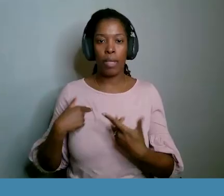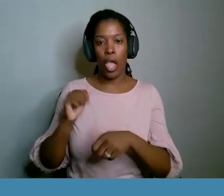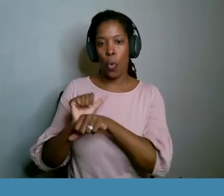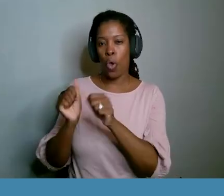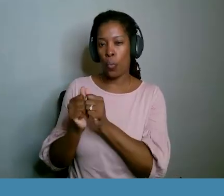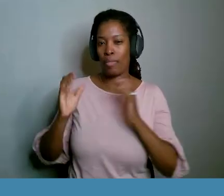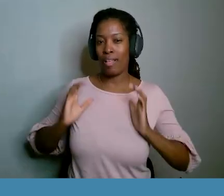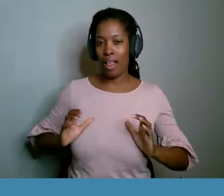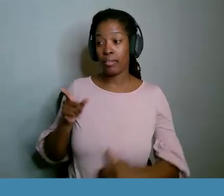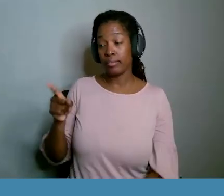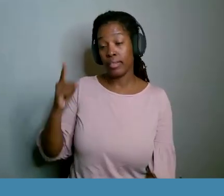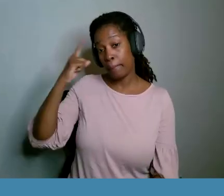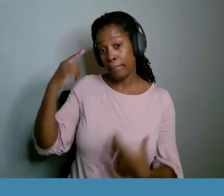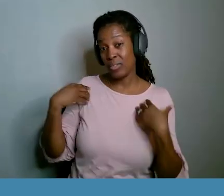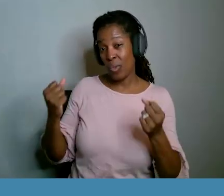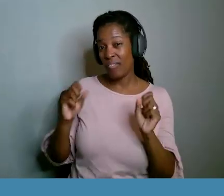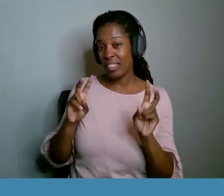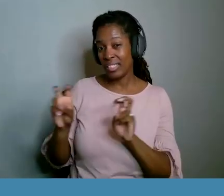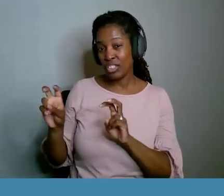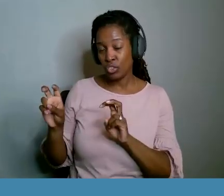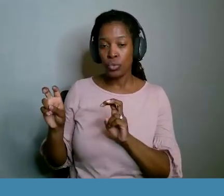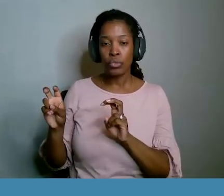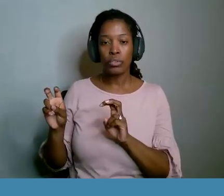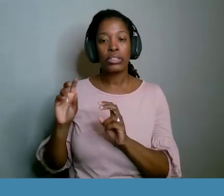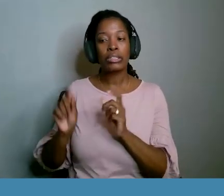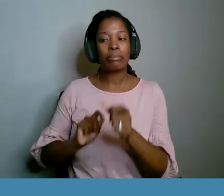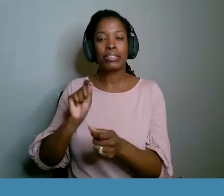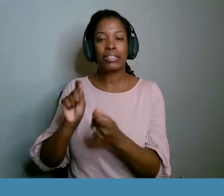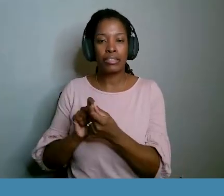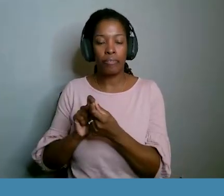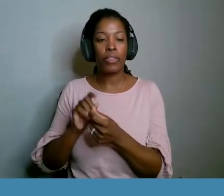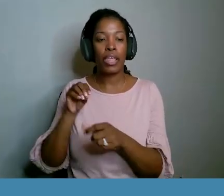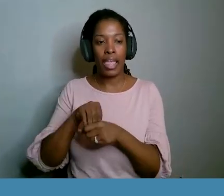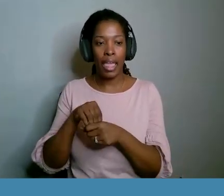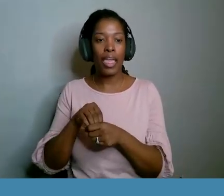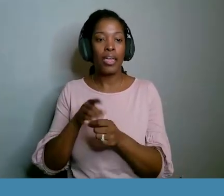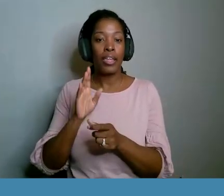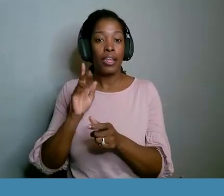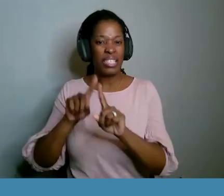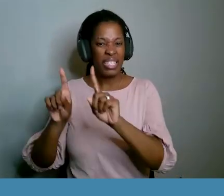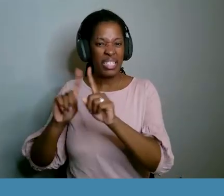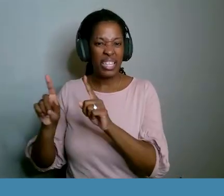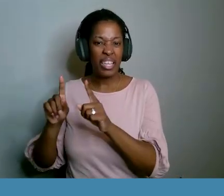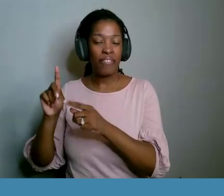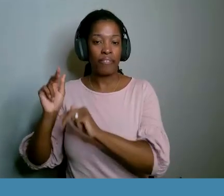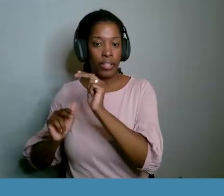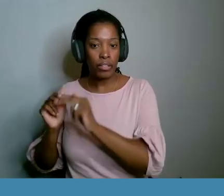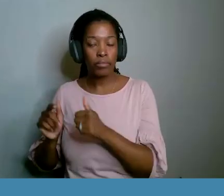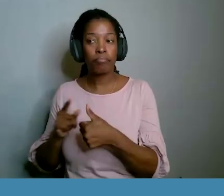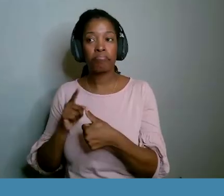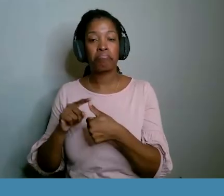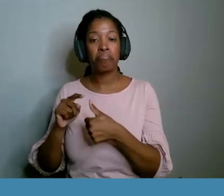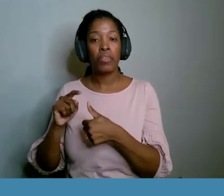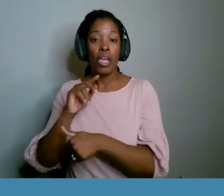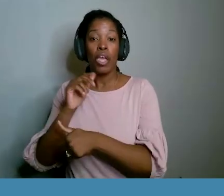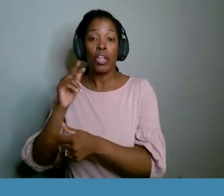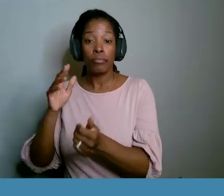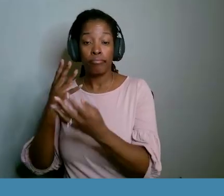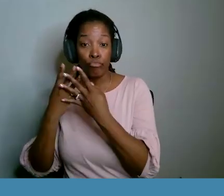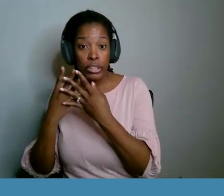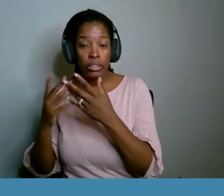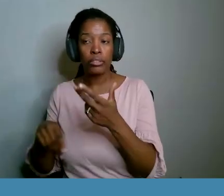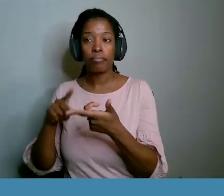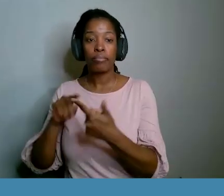mental illness, specifically in facilities such as Baker Act receiving facilities, state prisons, state hospitals,